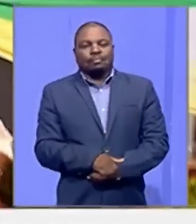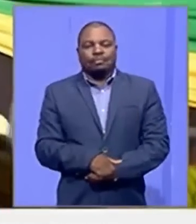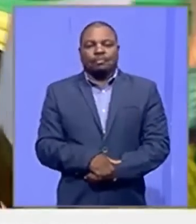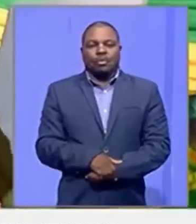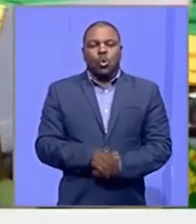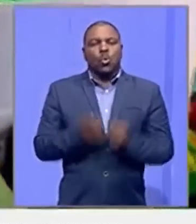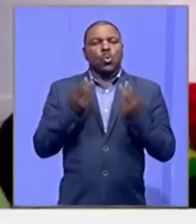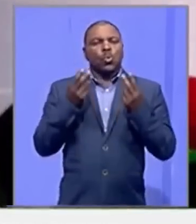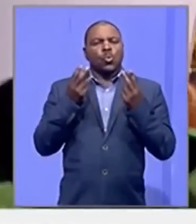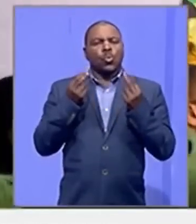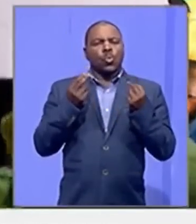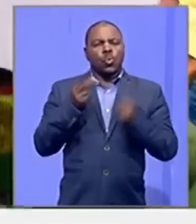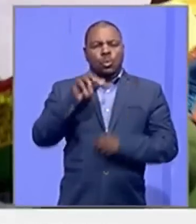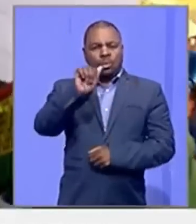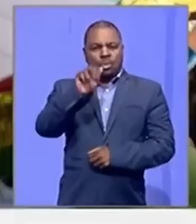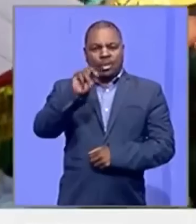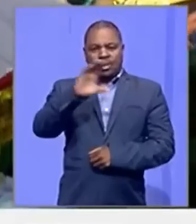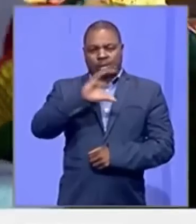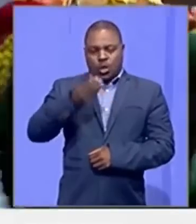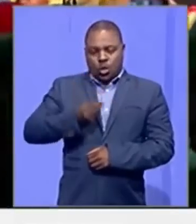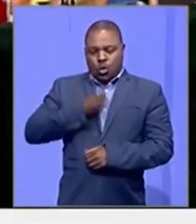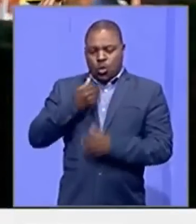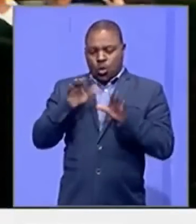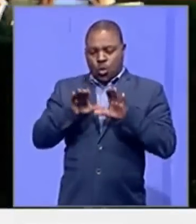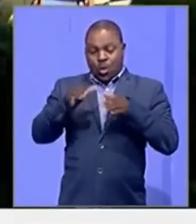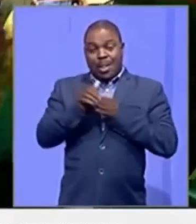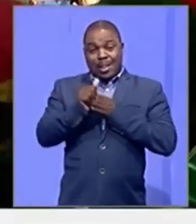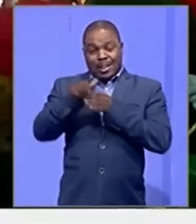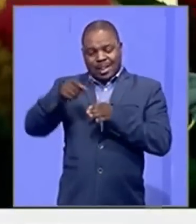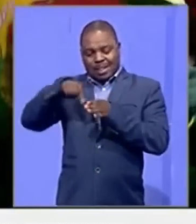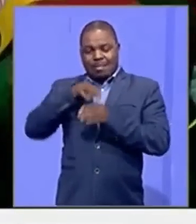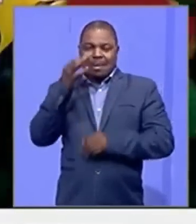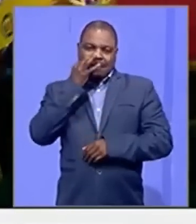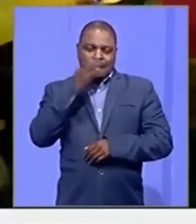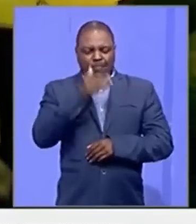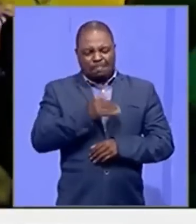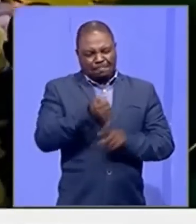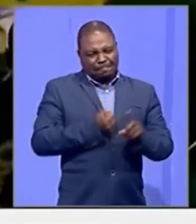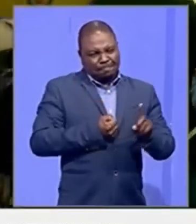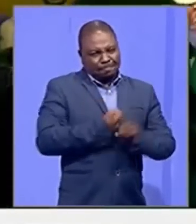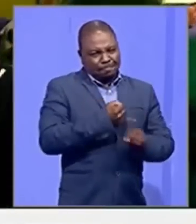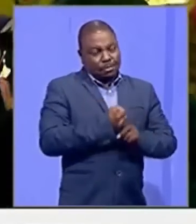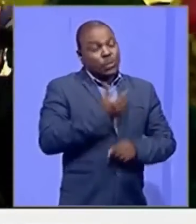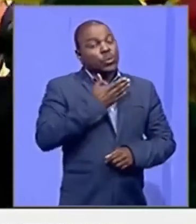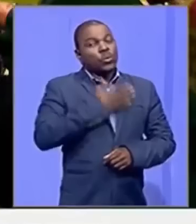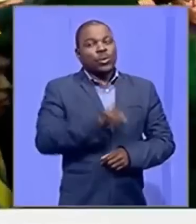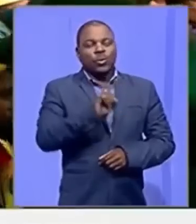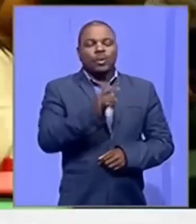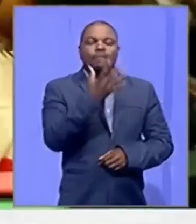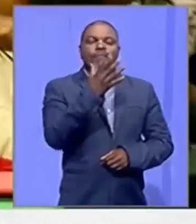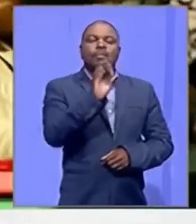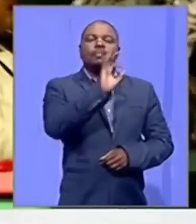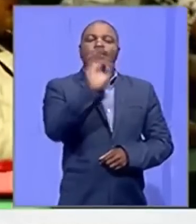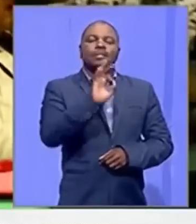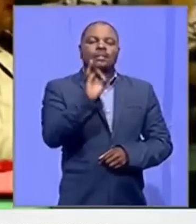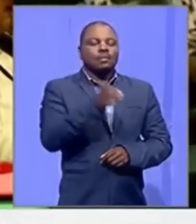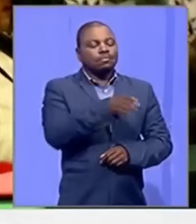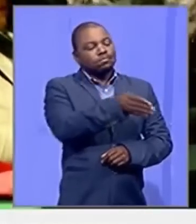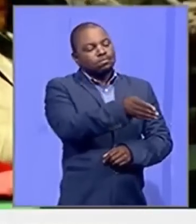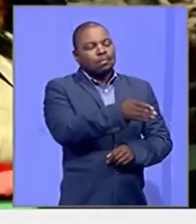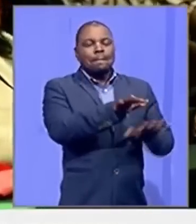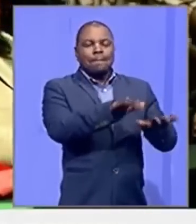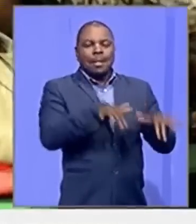Boetapele bjo buswa bja mokgatlo wa baswa wa ANC bore bo tla katanela dipersente tše 50 tša baemedi ka